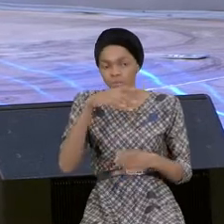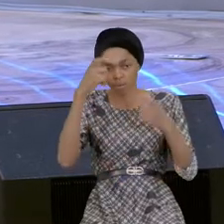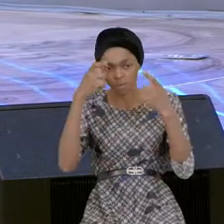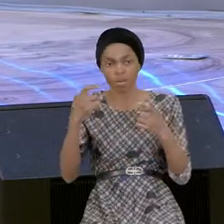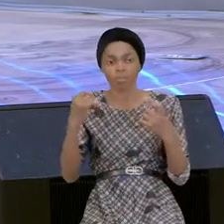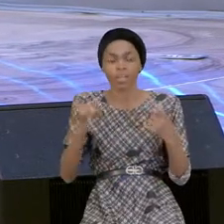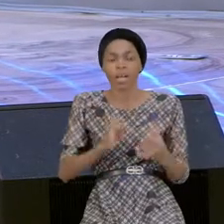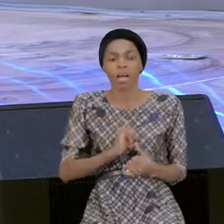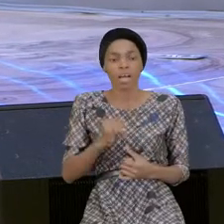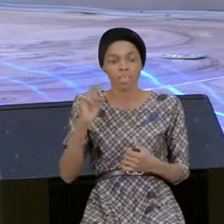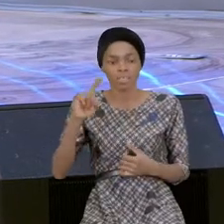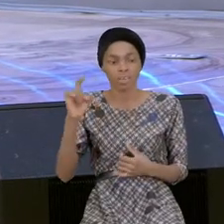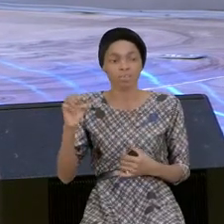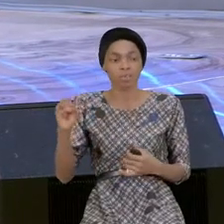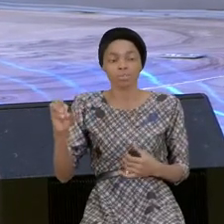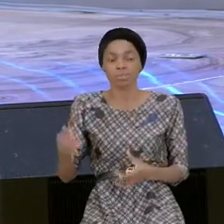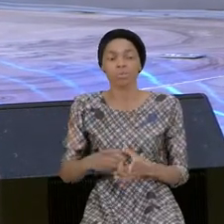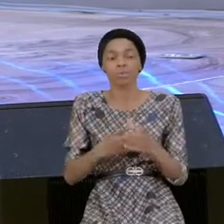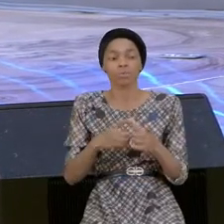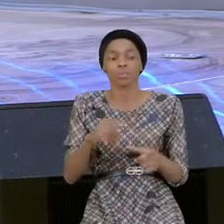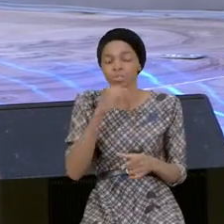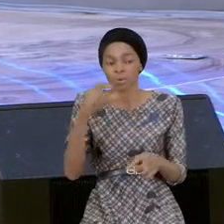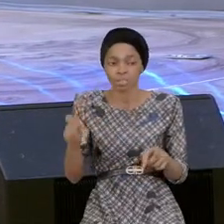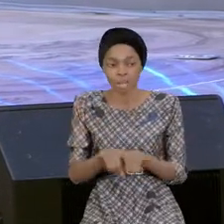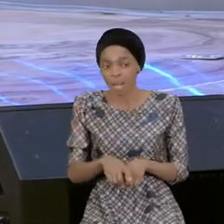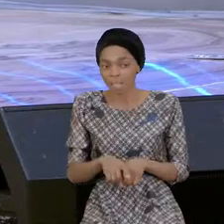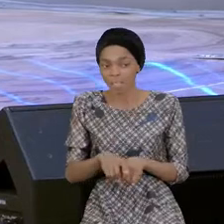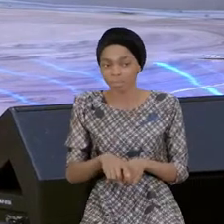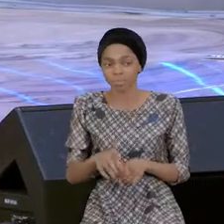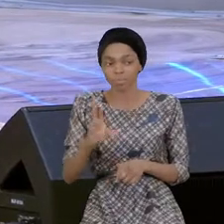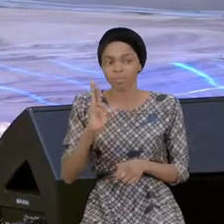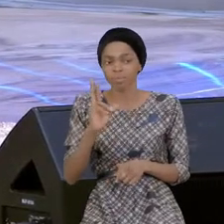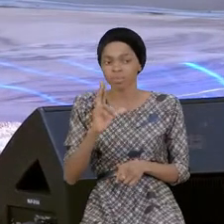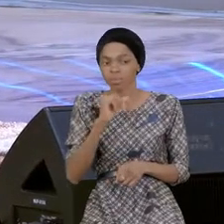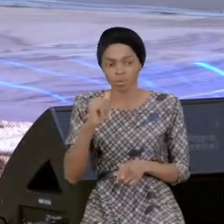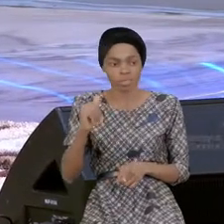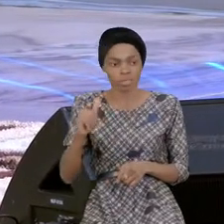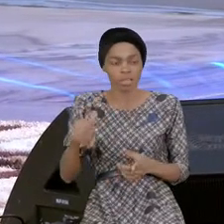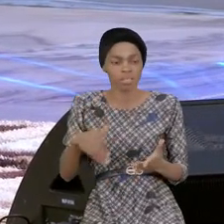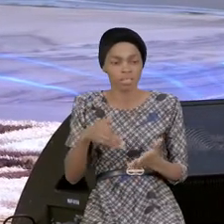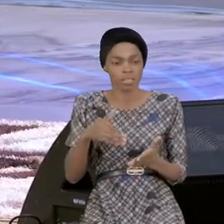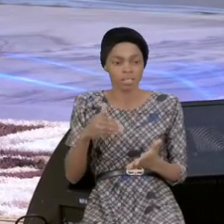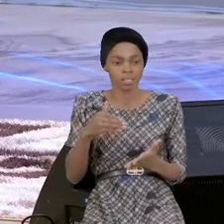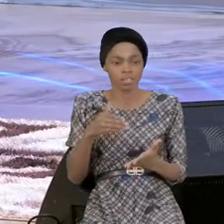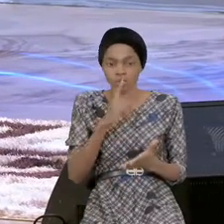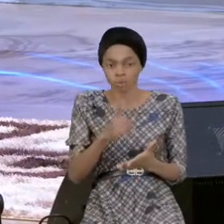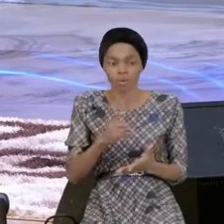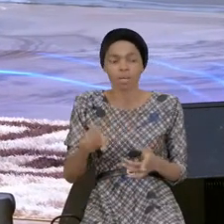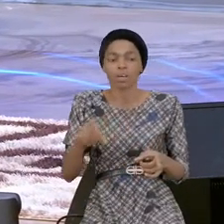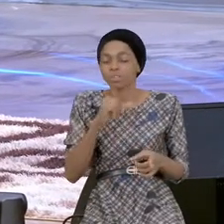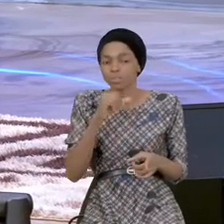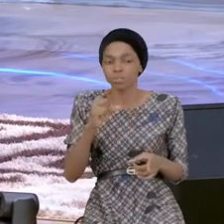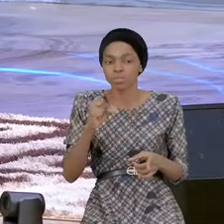have I therefore so run, not as uncertainly, so fight I, not as one